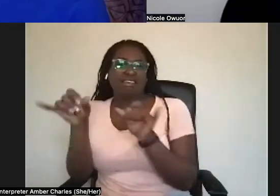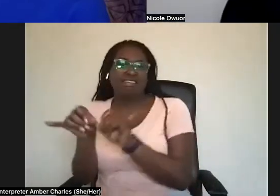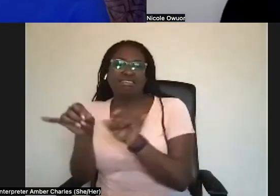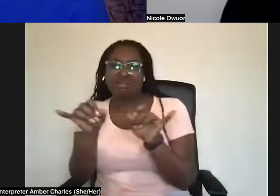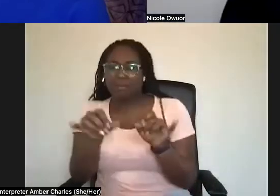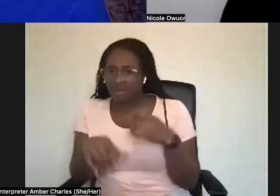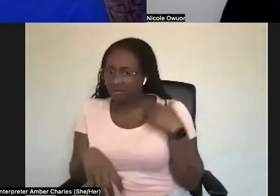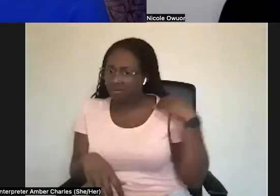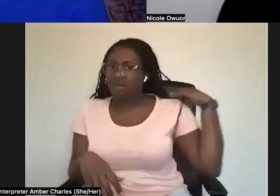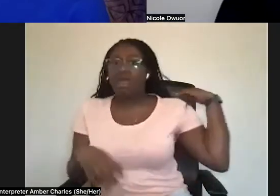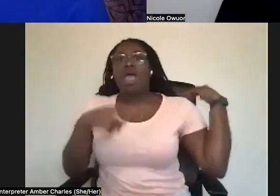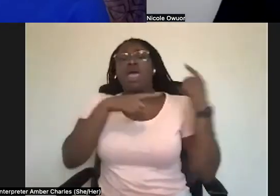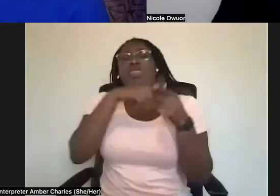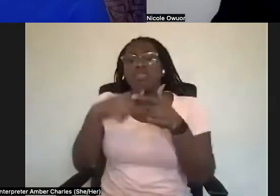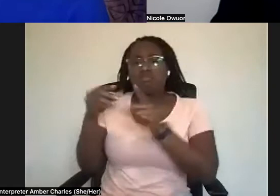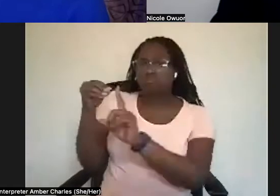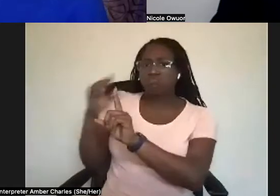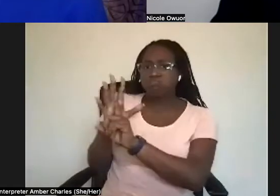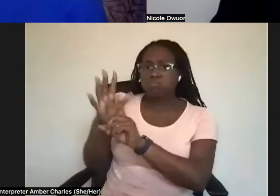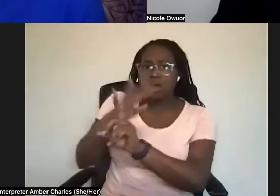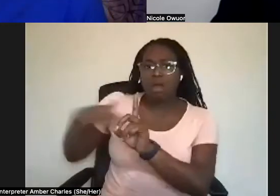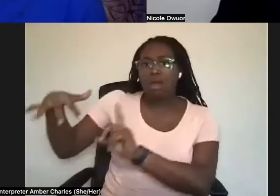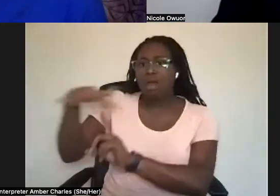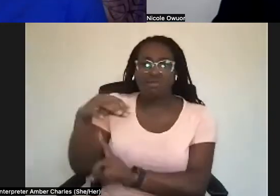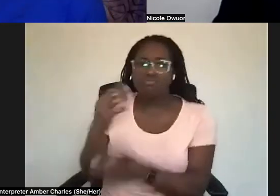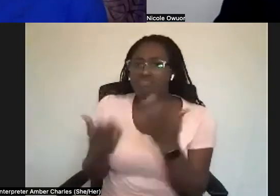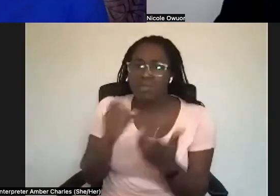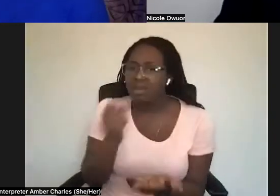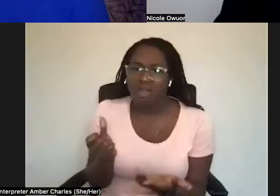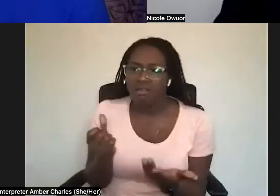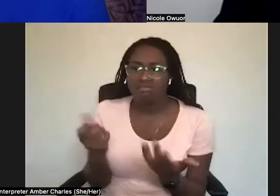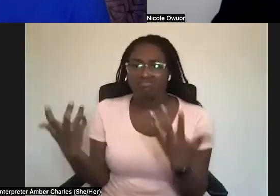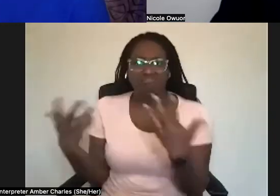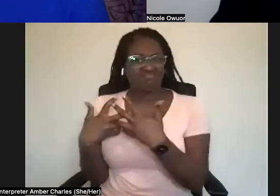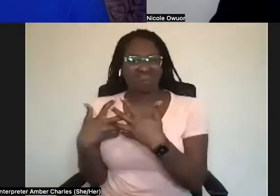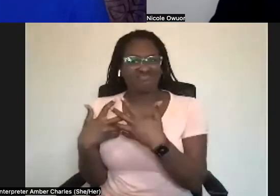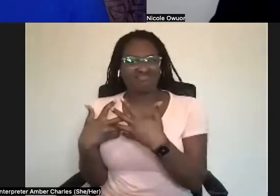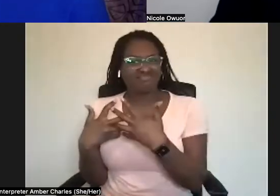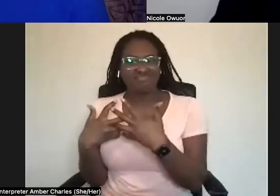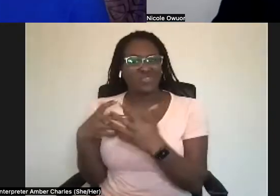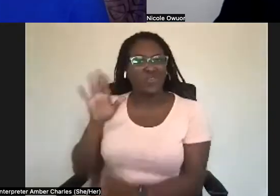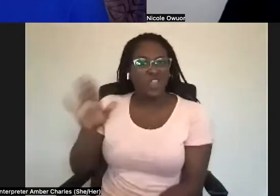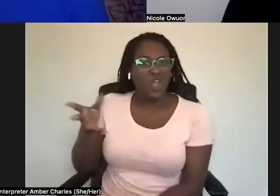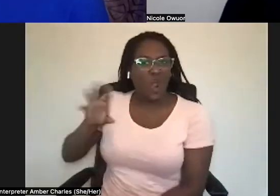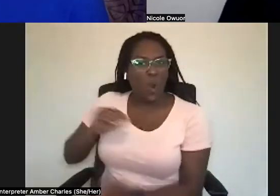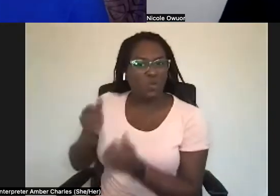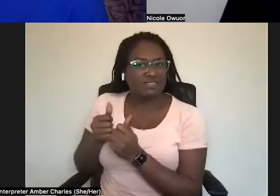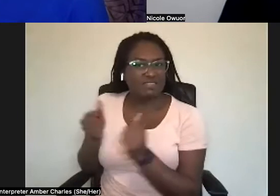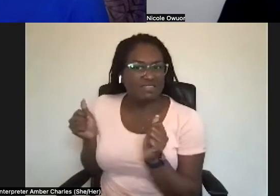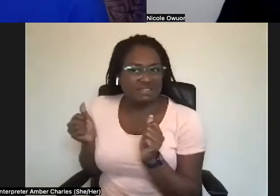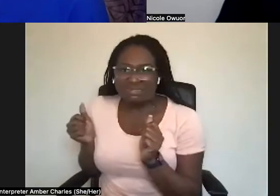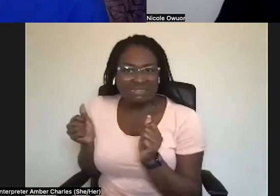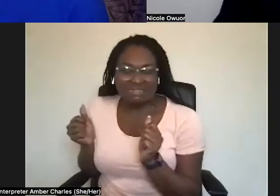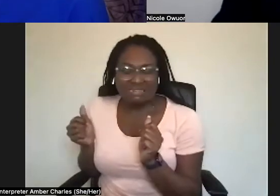to environments that might not be suitable for their vulnerability. So that was